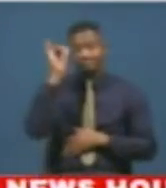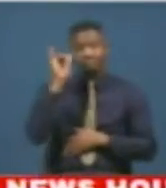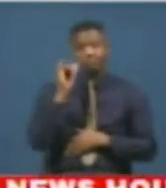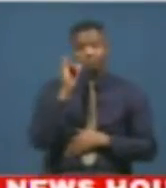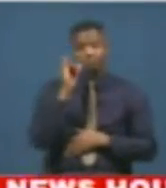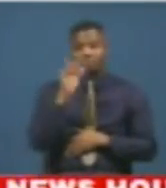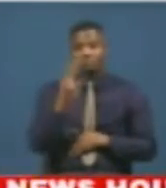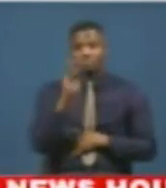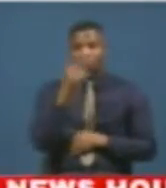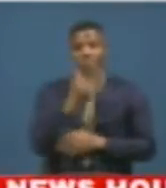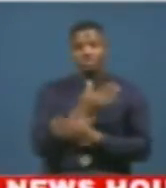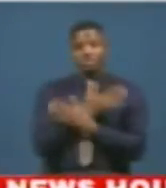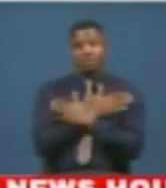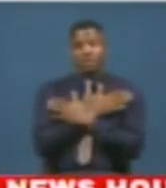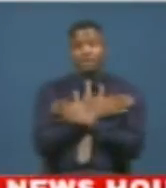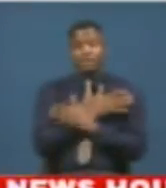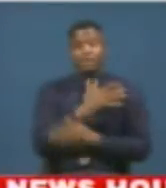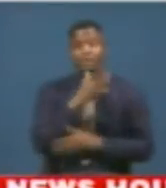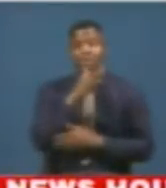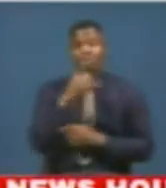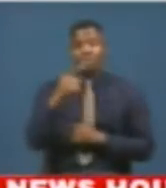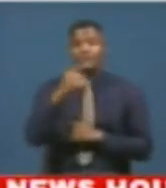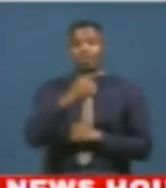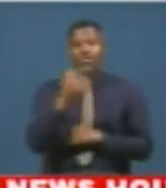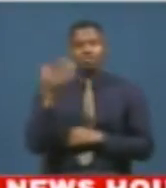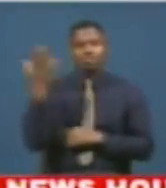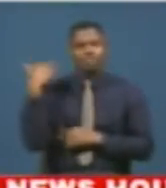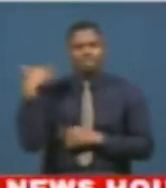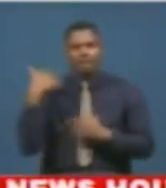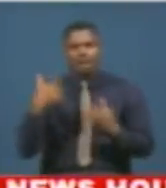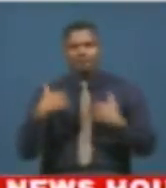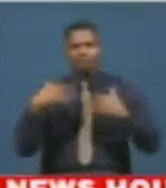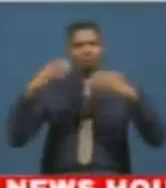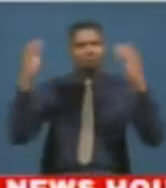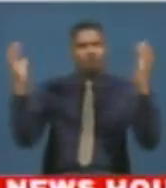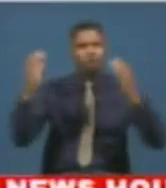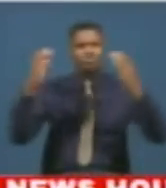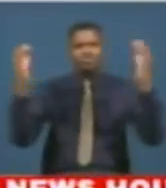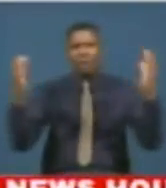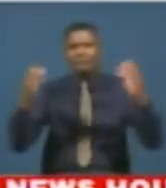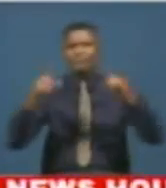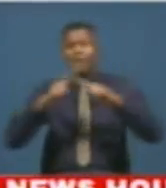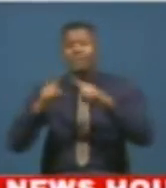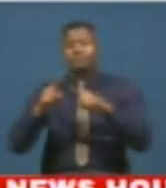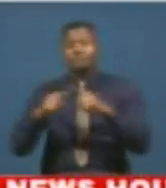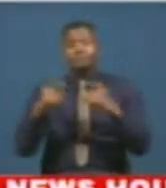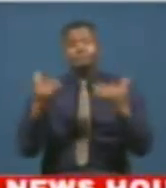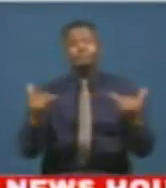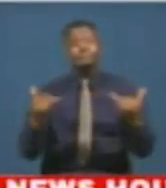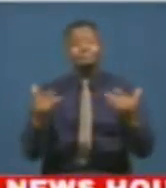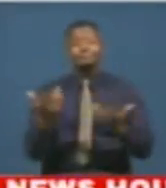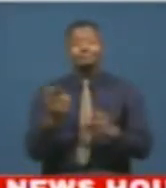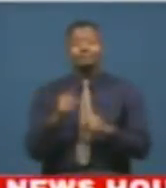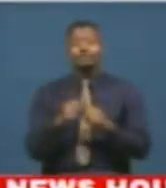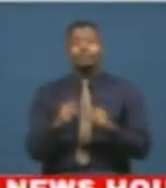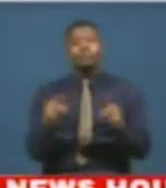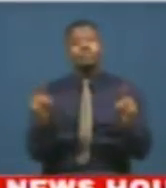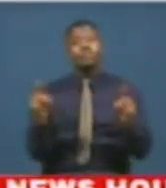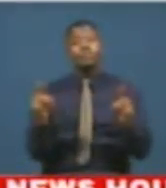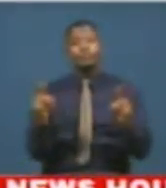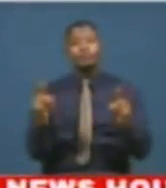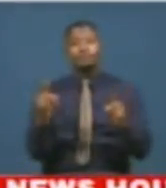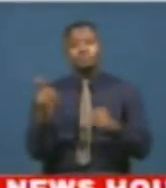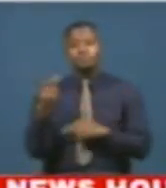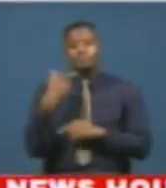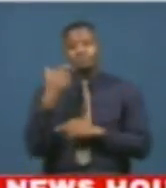May, was devoid of the usual elaborate celebrations. The Minister for Gender, Children and Social Protection, Cynthia Morrison, at a